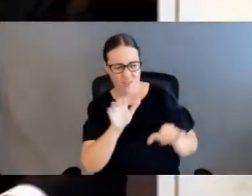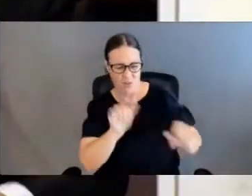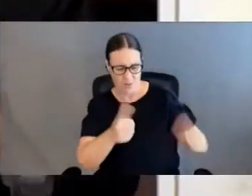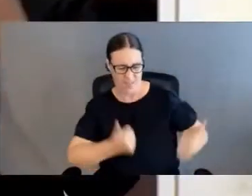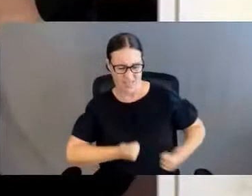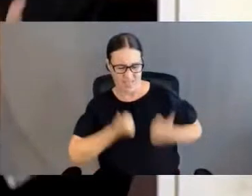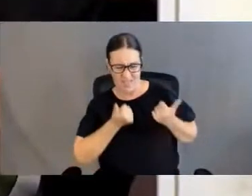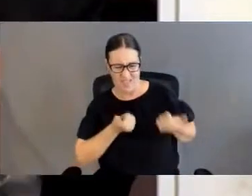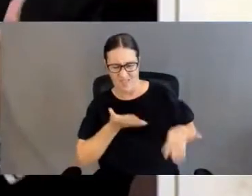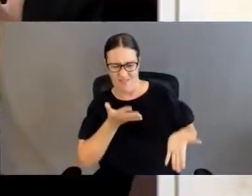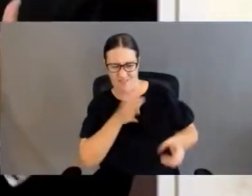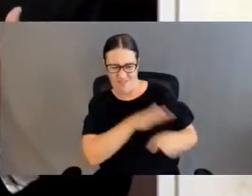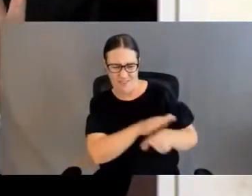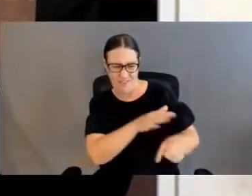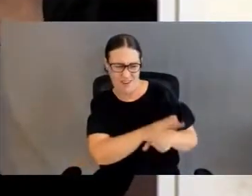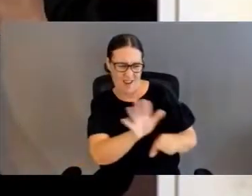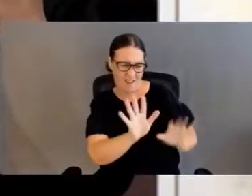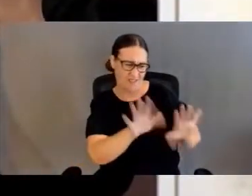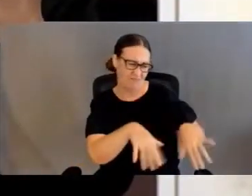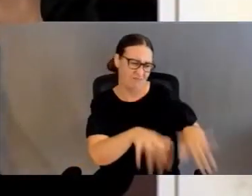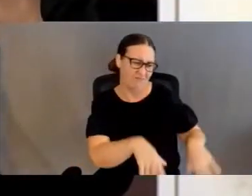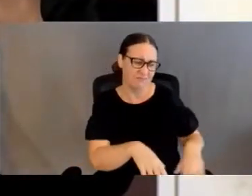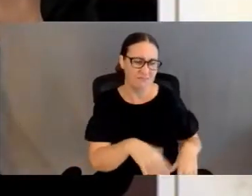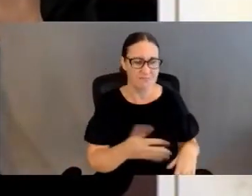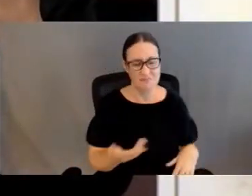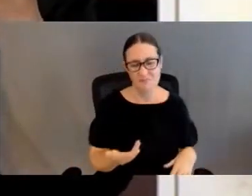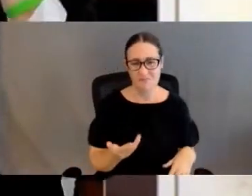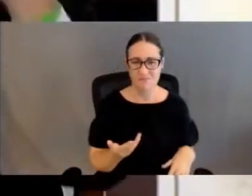you have enough to, so when suddenly